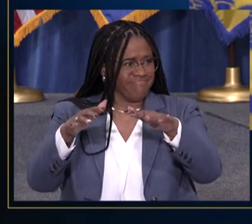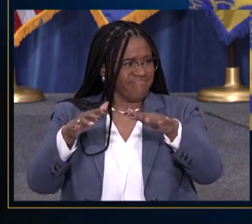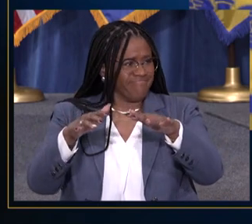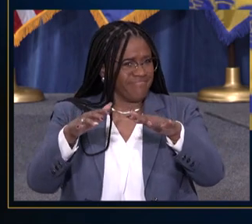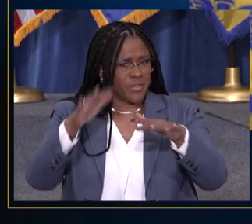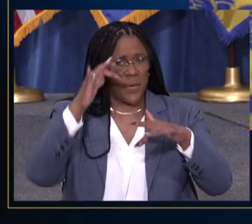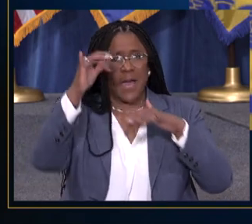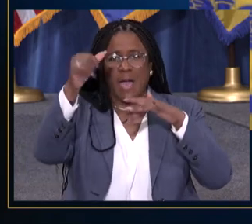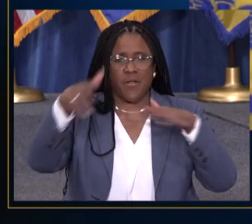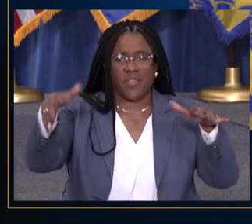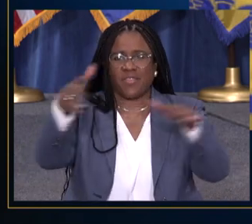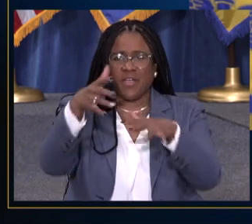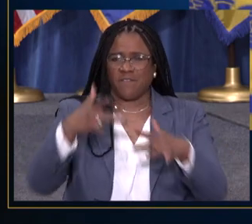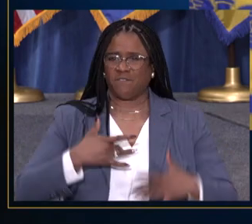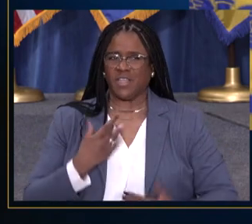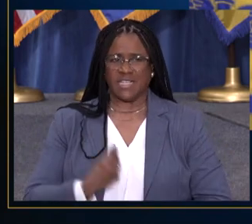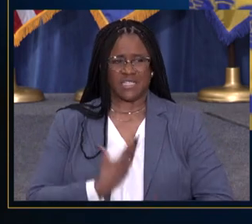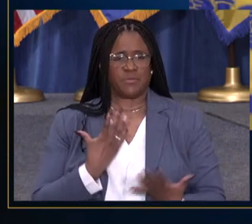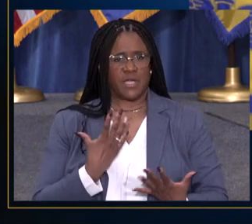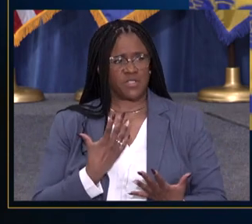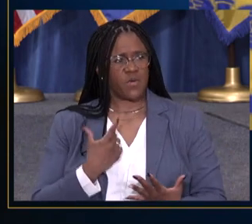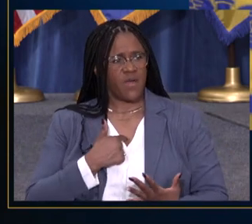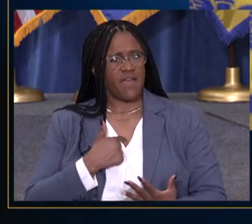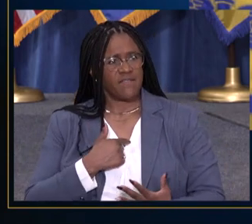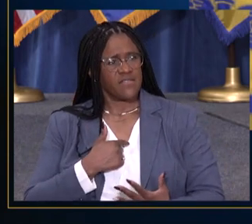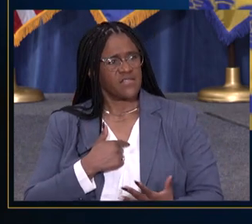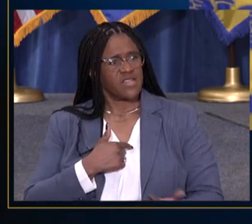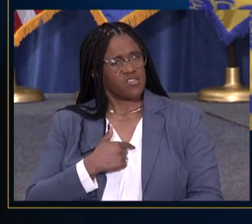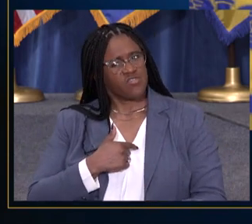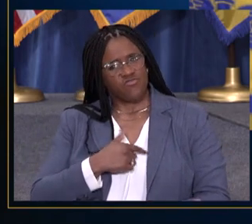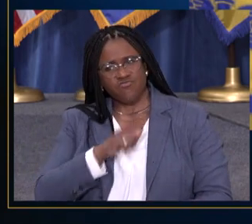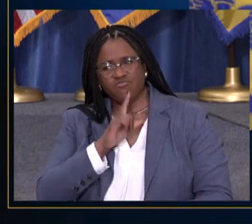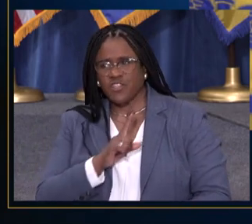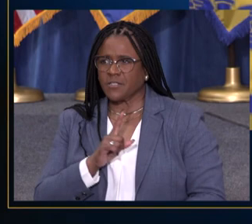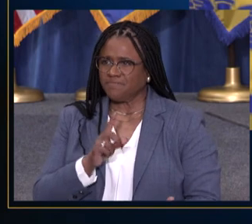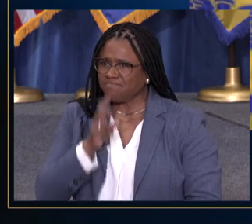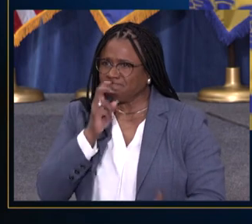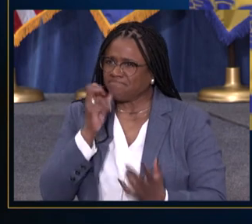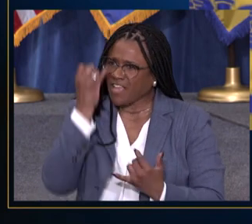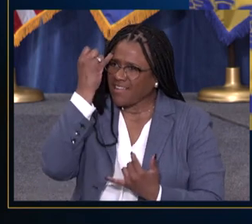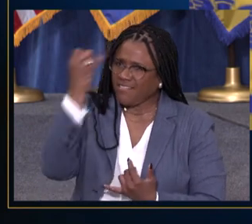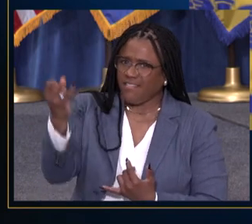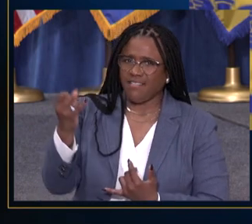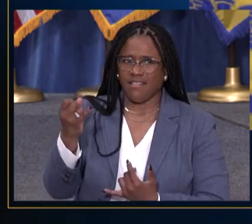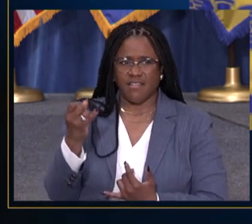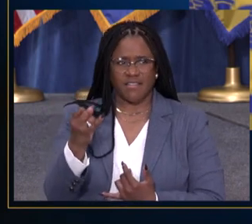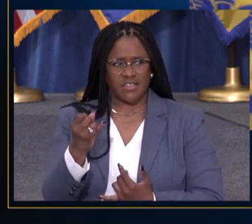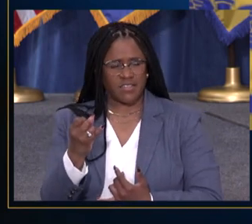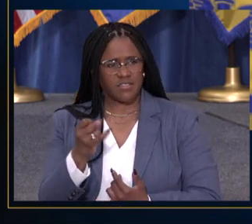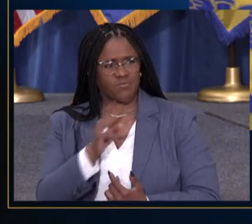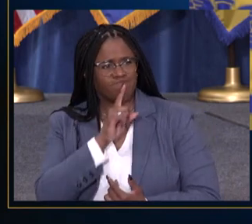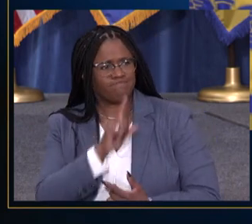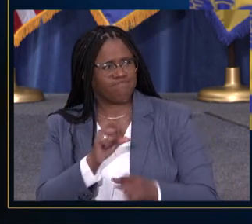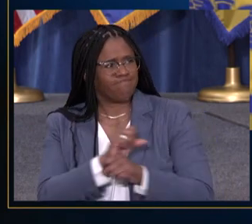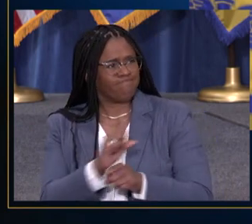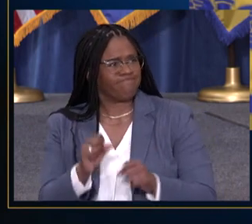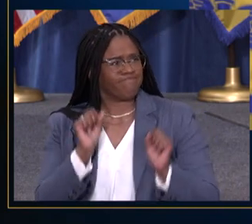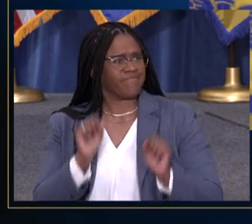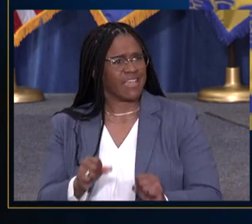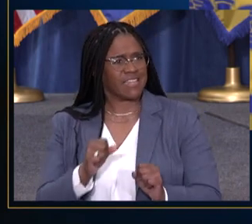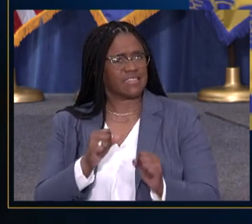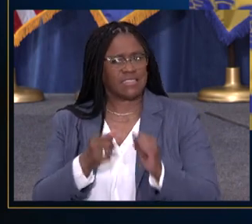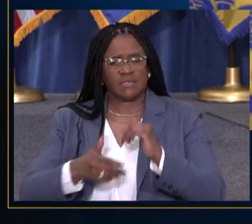inspiration, some concrete ideas about how you too can help us